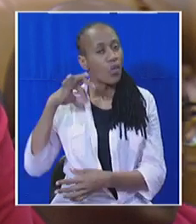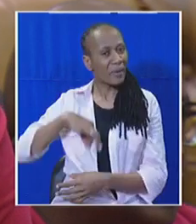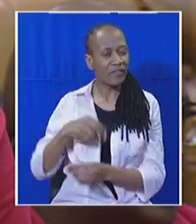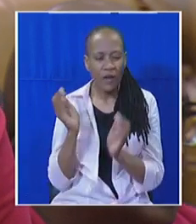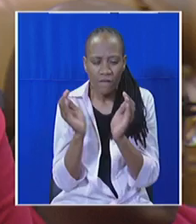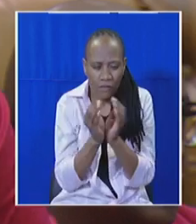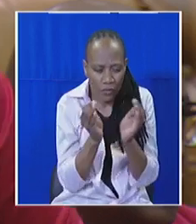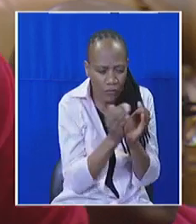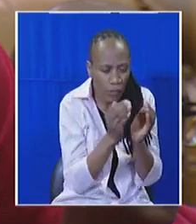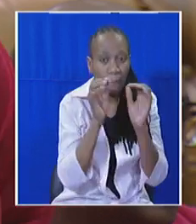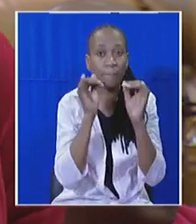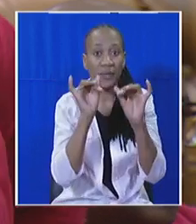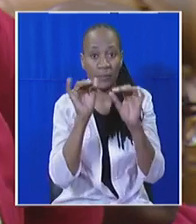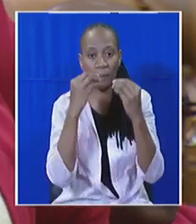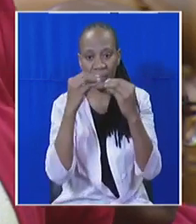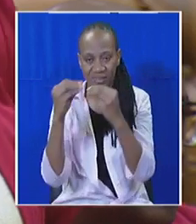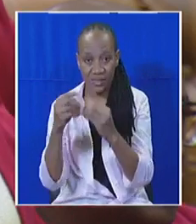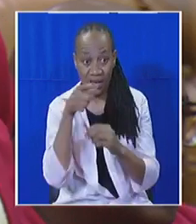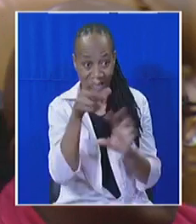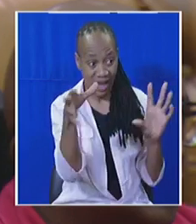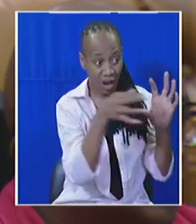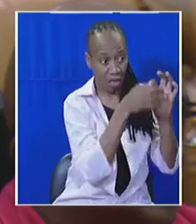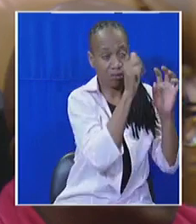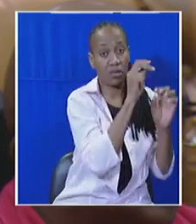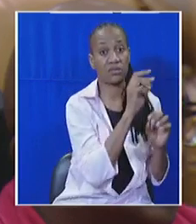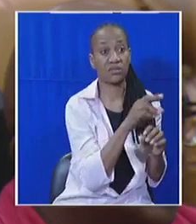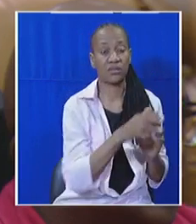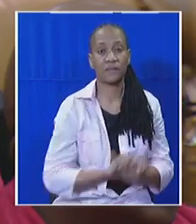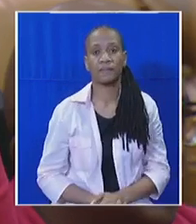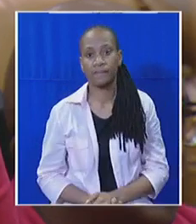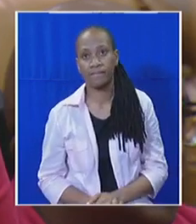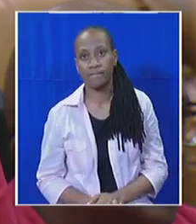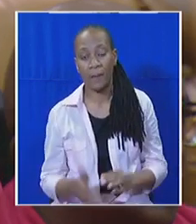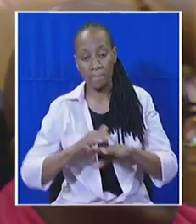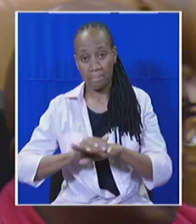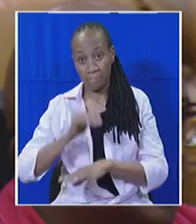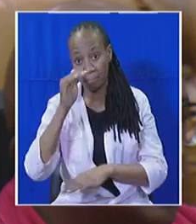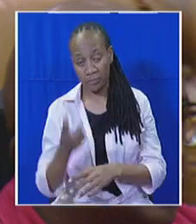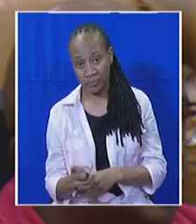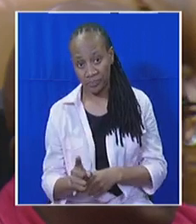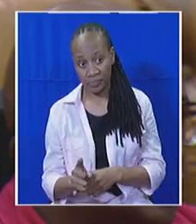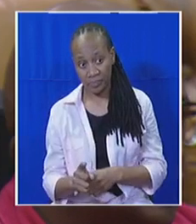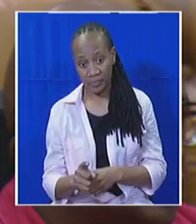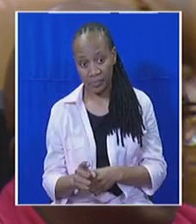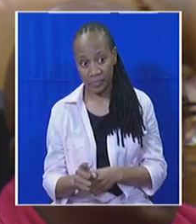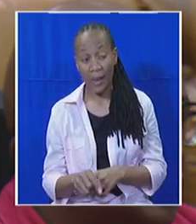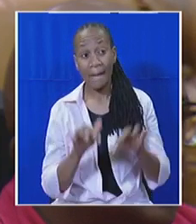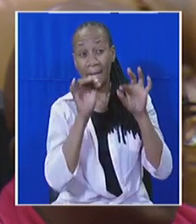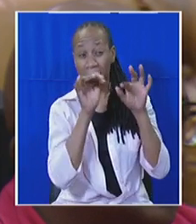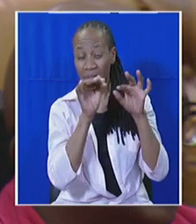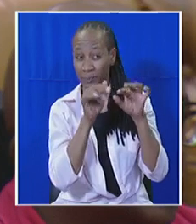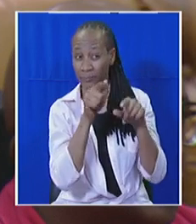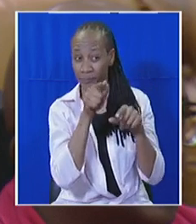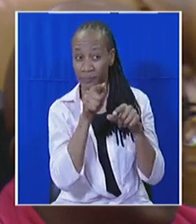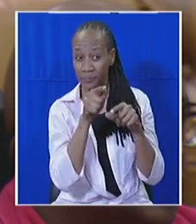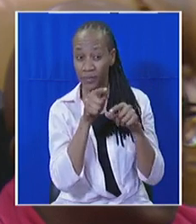of business people connected to the ANC in that municipality. Further acknowledge that those who are responsible for servicing